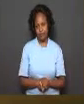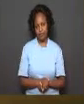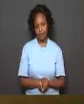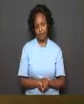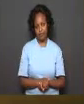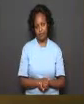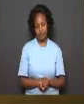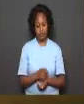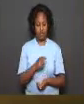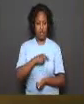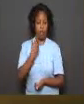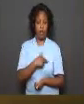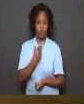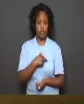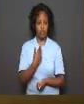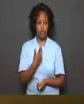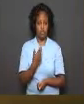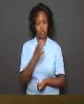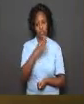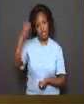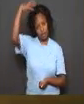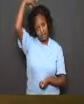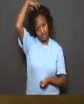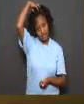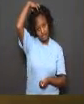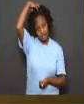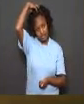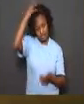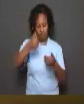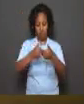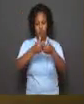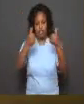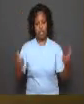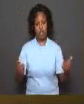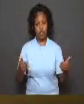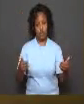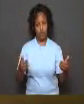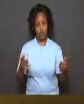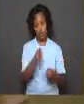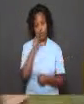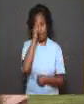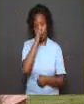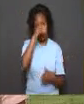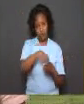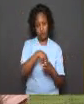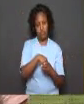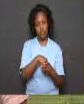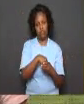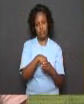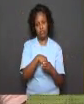When religion and the state were separated in Ethiopia,